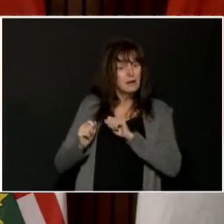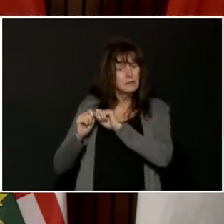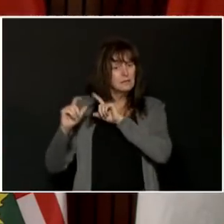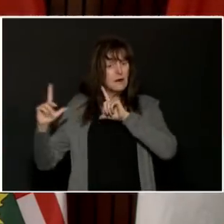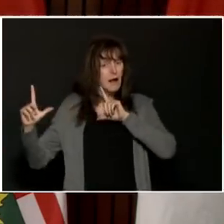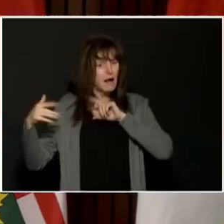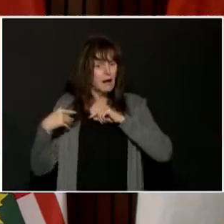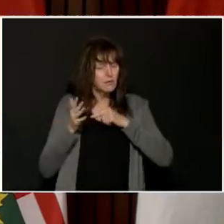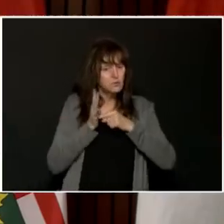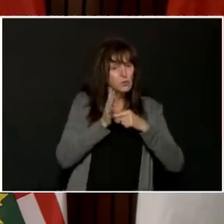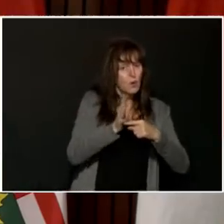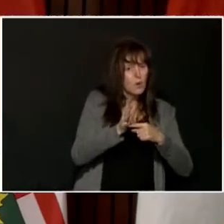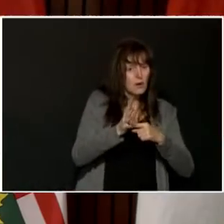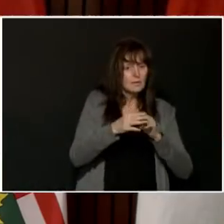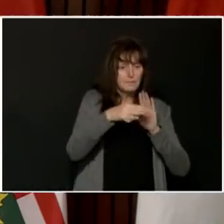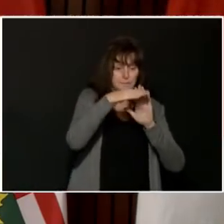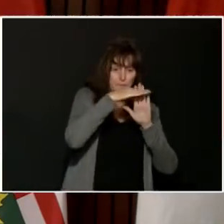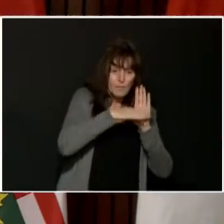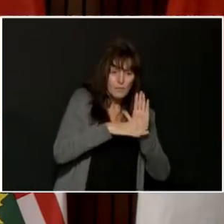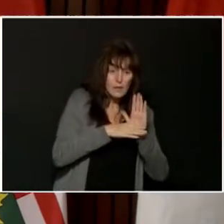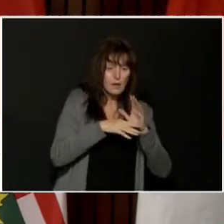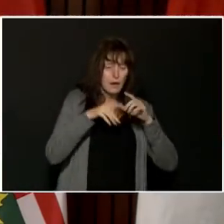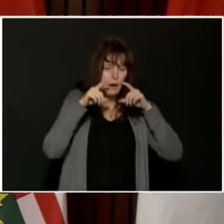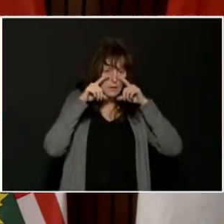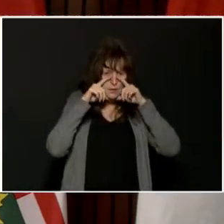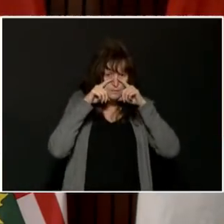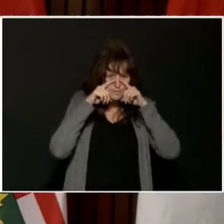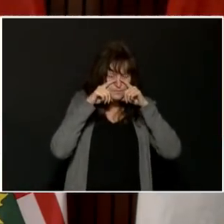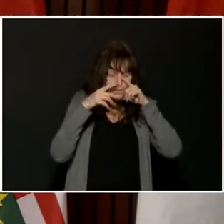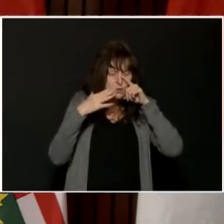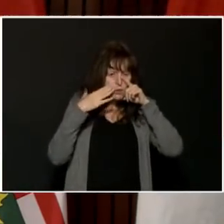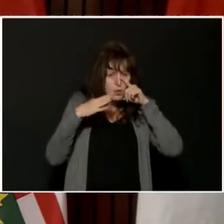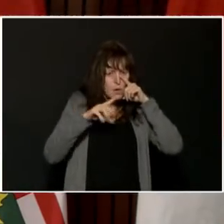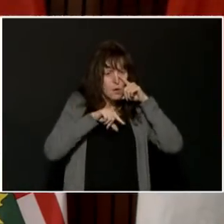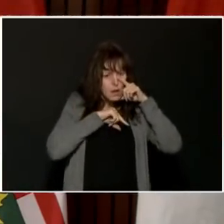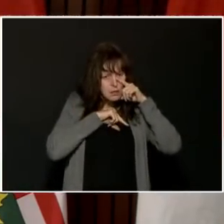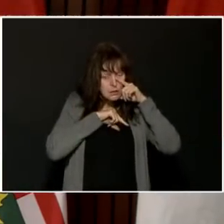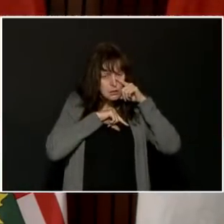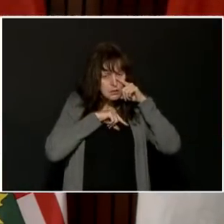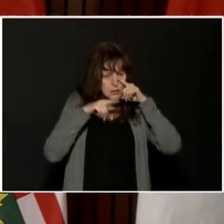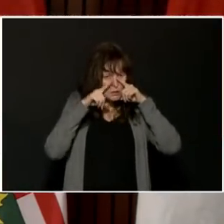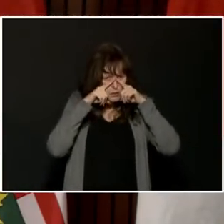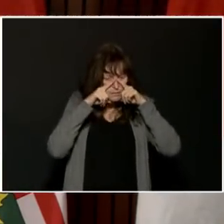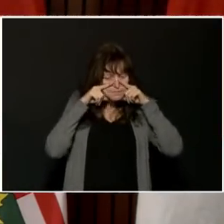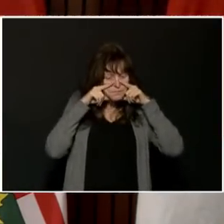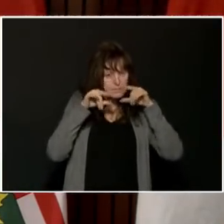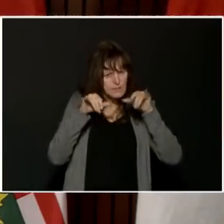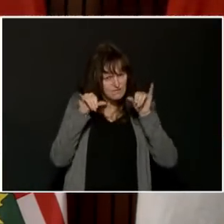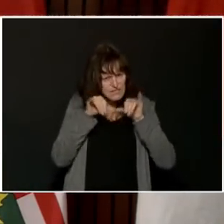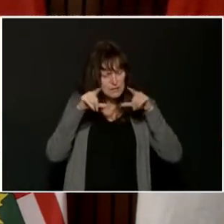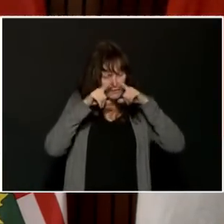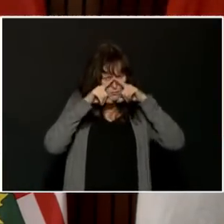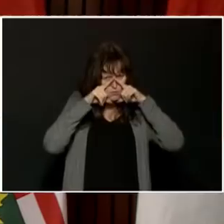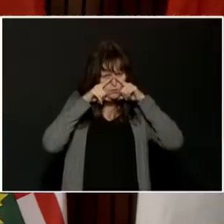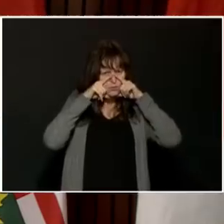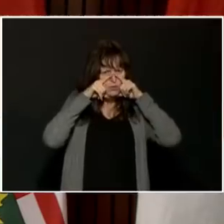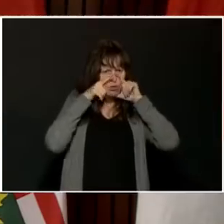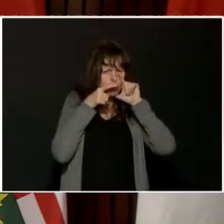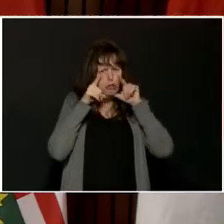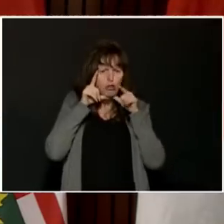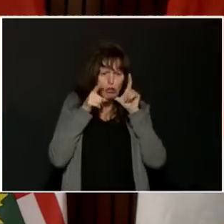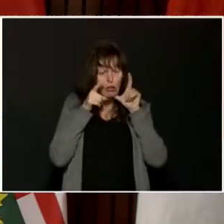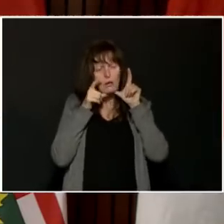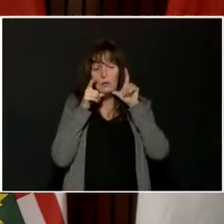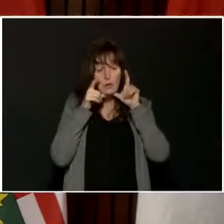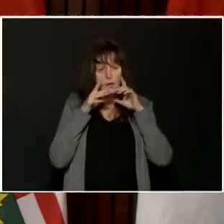do wear a high quality mask. Please do try to physically distance. Please don't get yourself in crowded